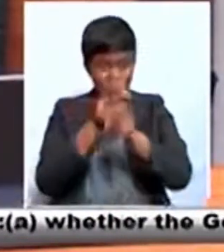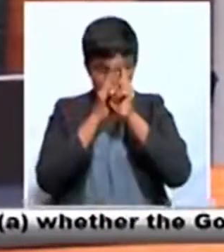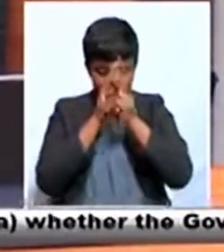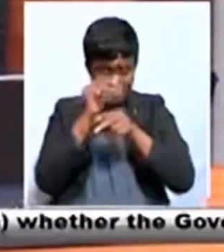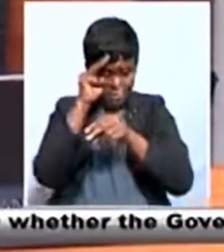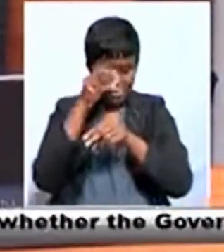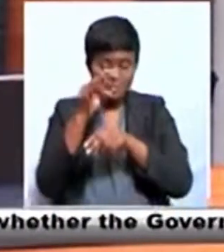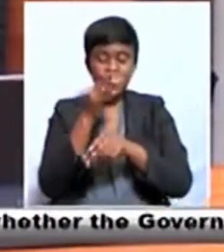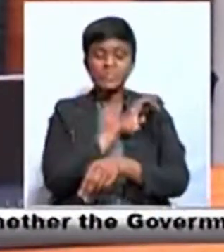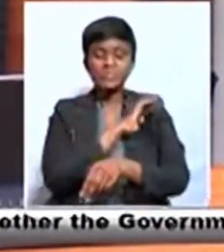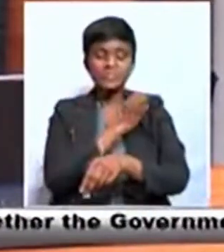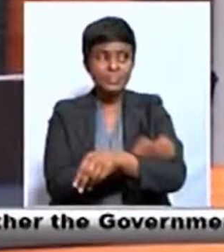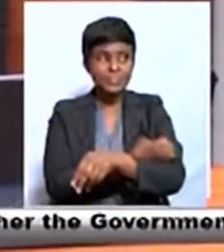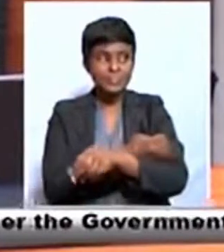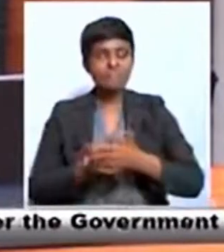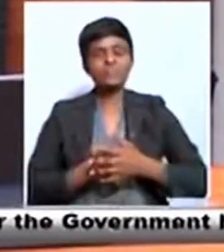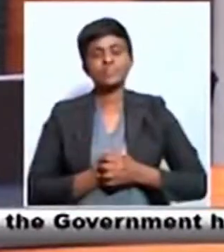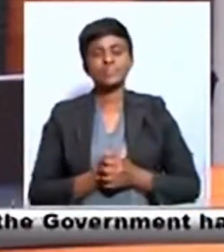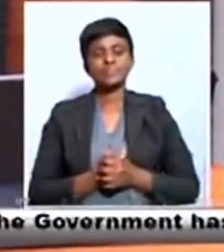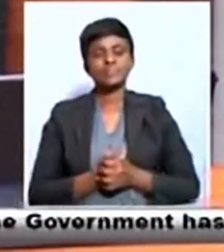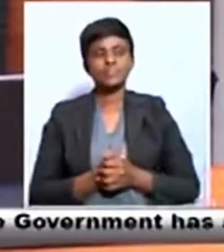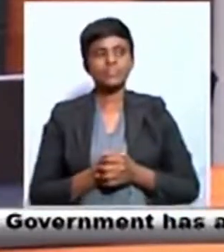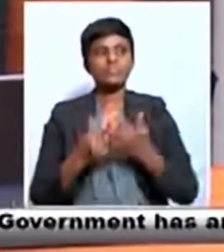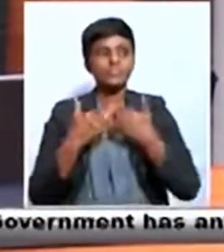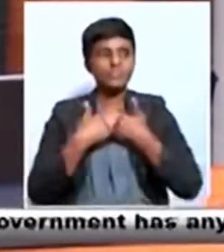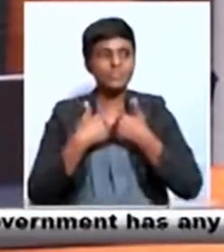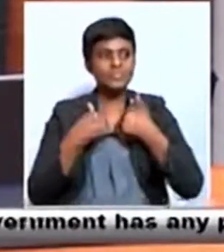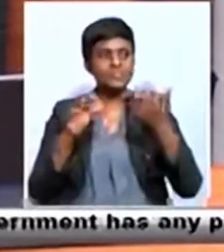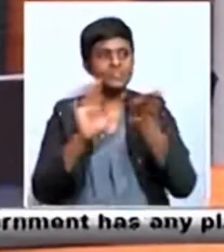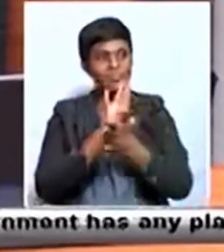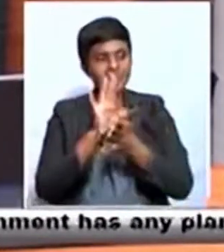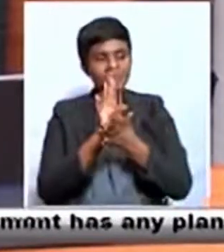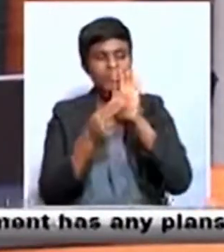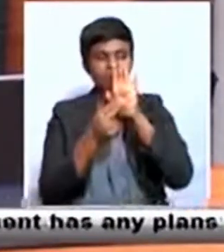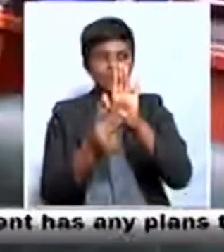of Energy, do we have documentation?